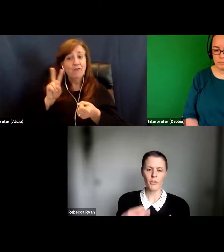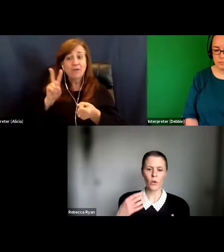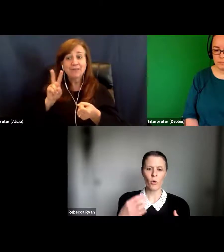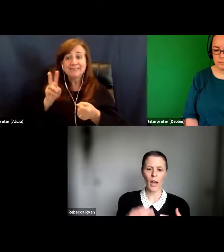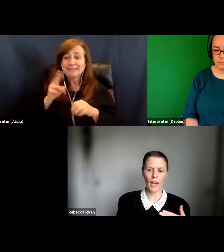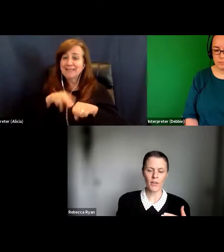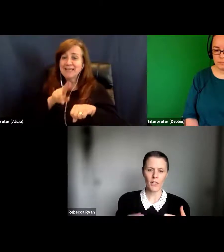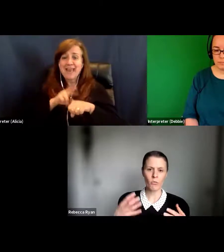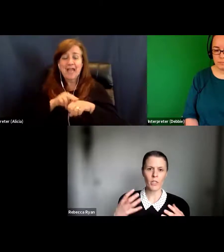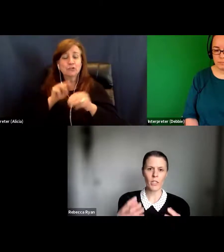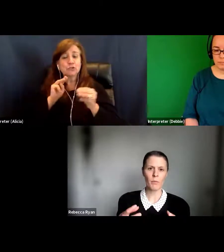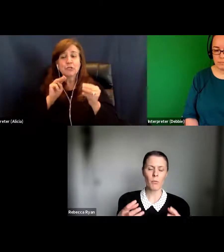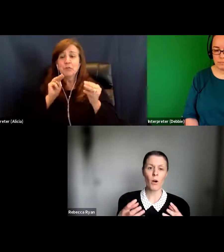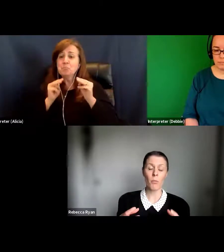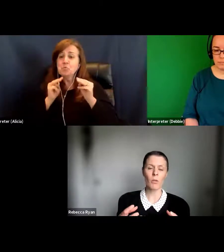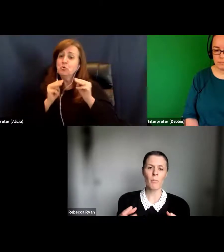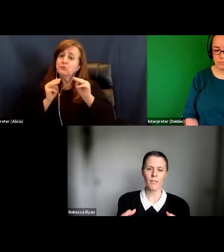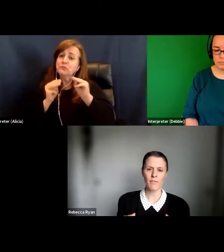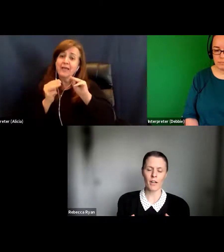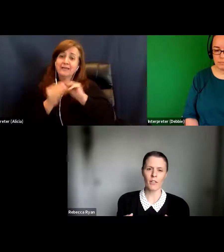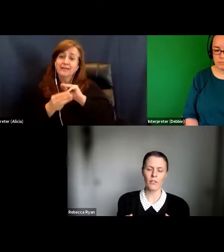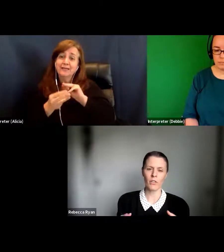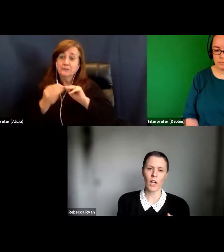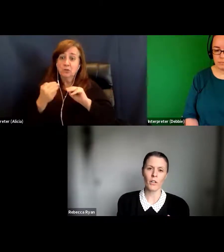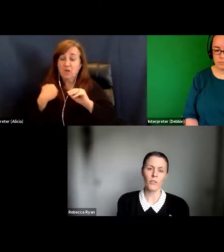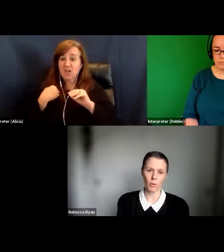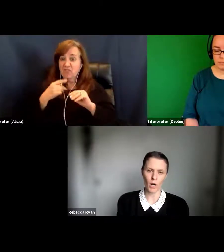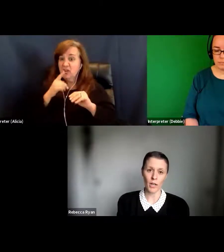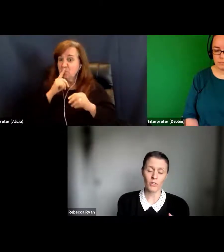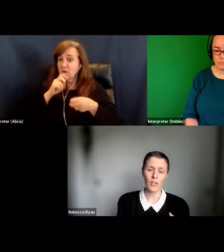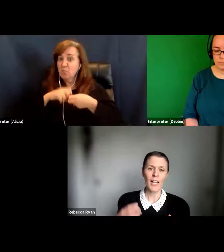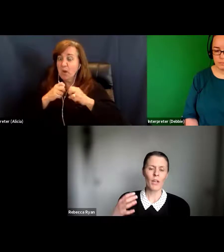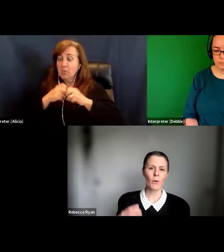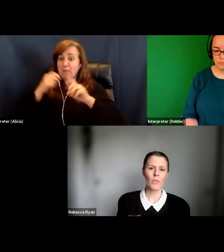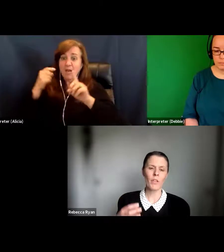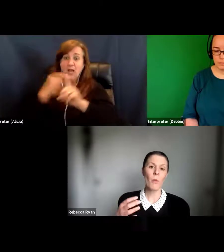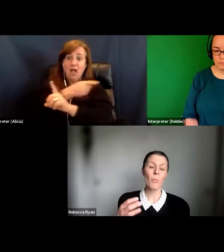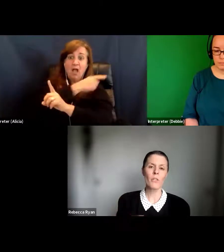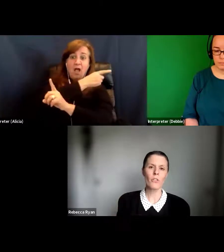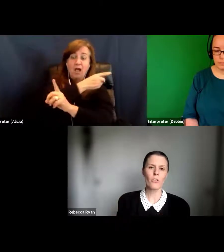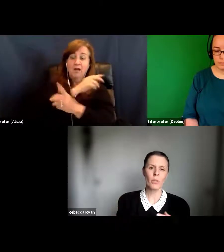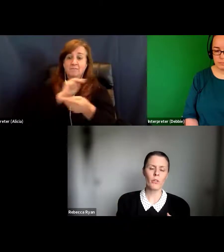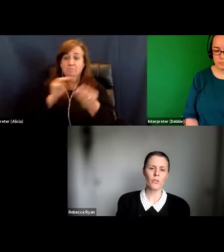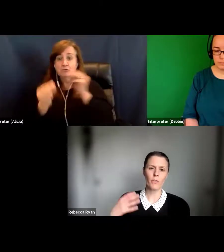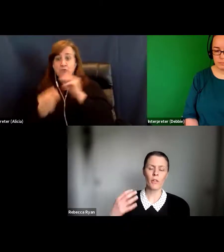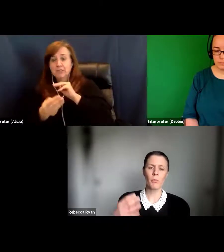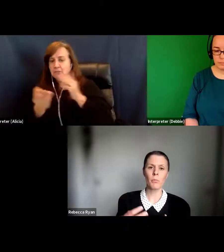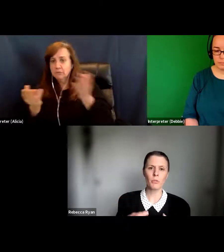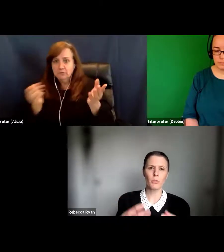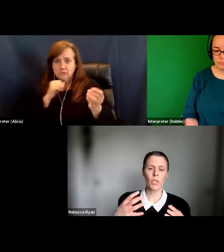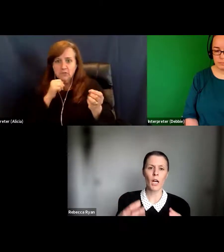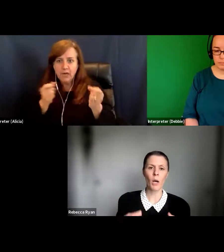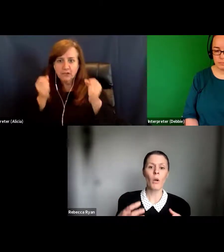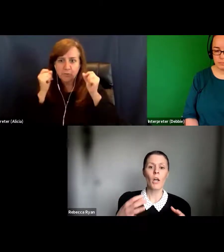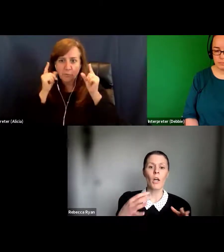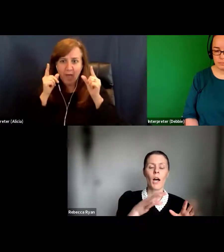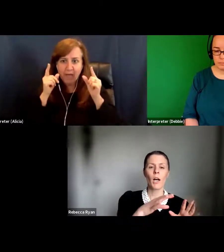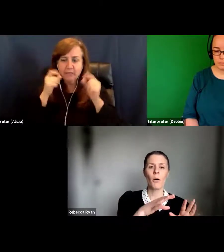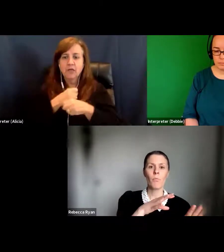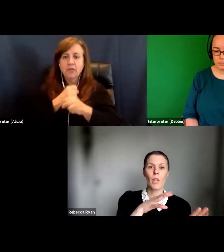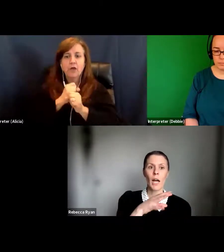mutate. And so having really problematic variants is not a surprise. And what these companies are doing is they're developing boosters to